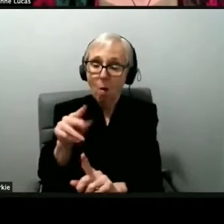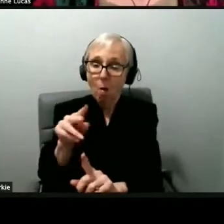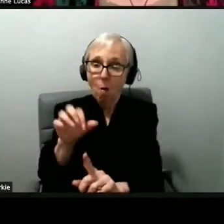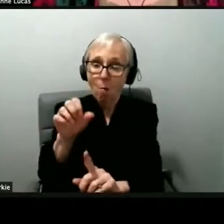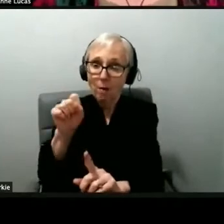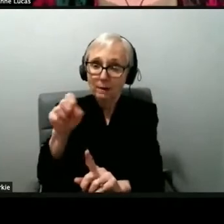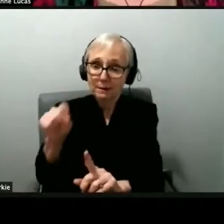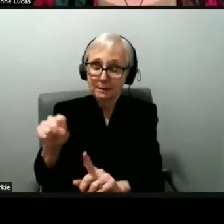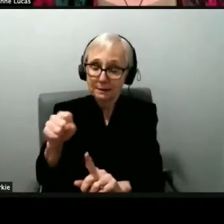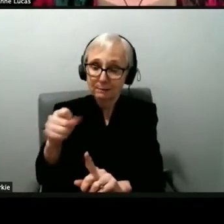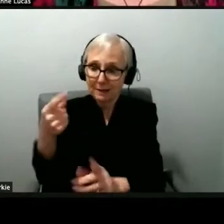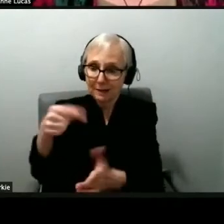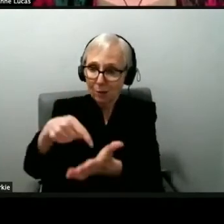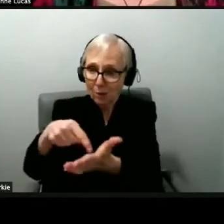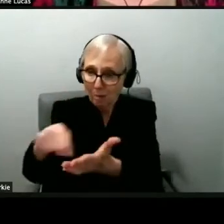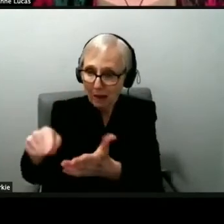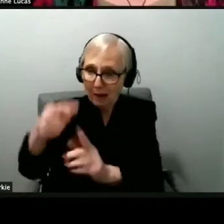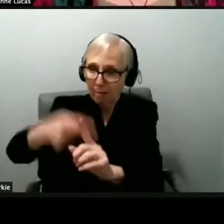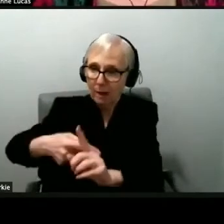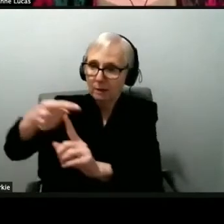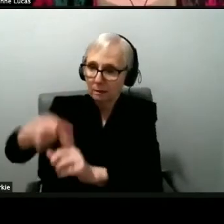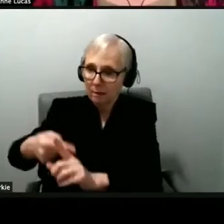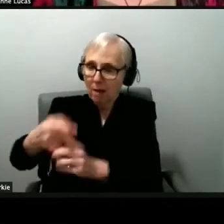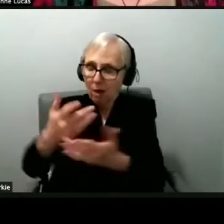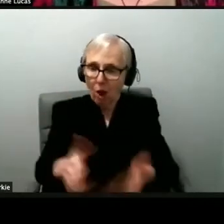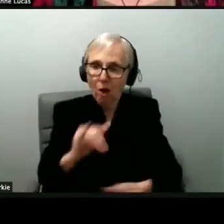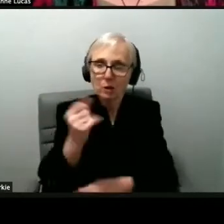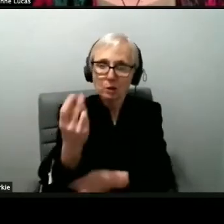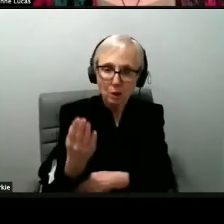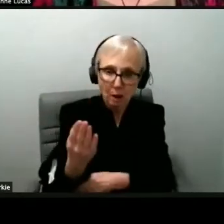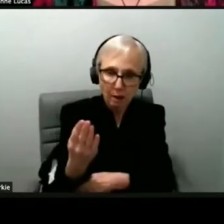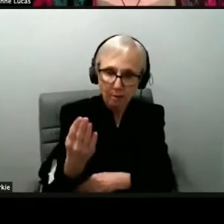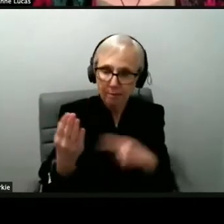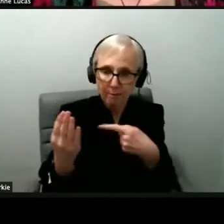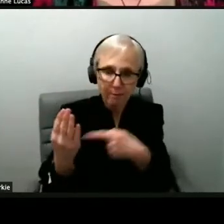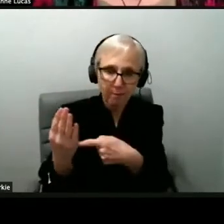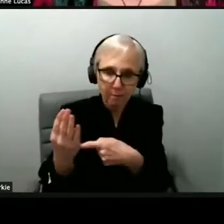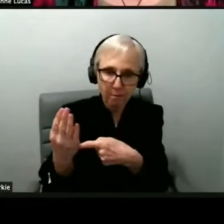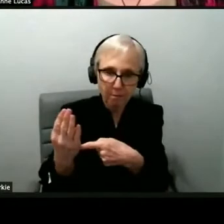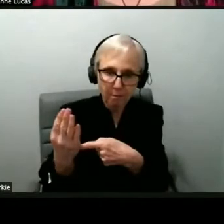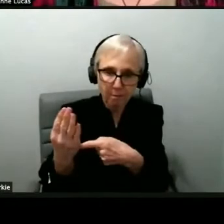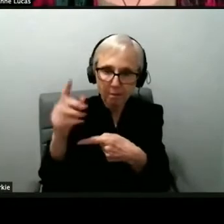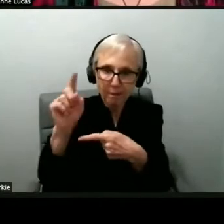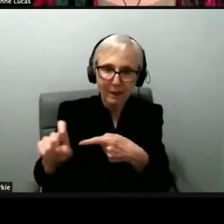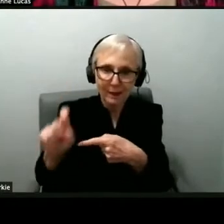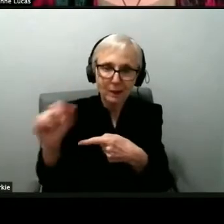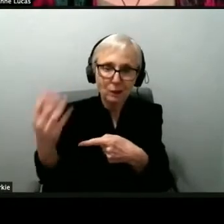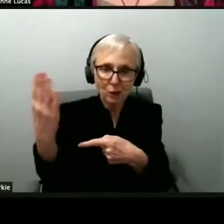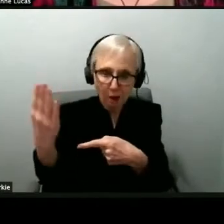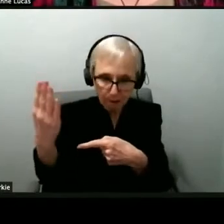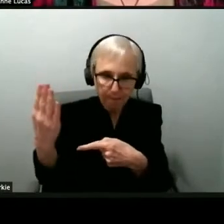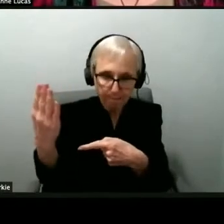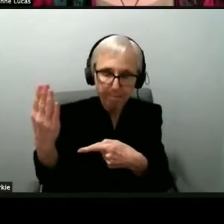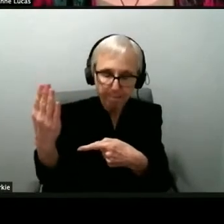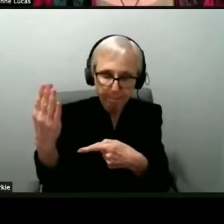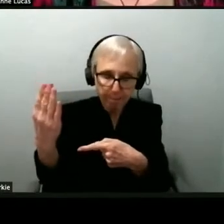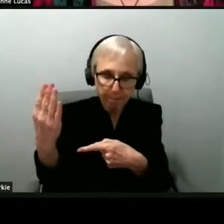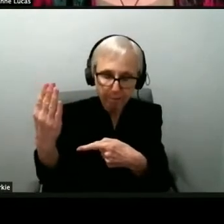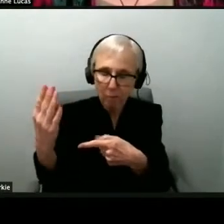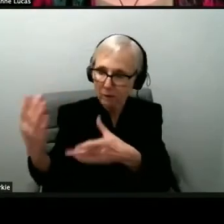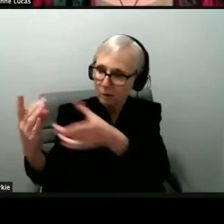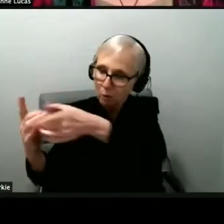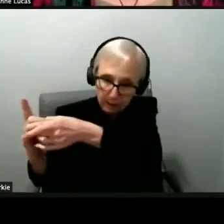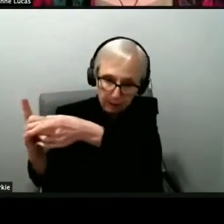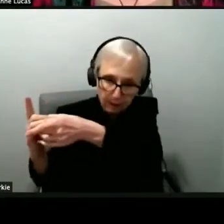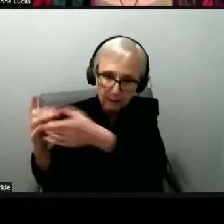they lost the job and now they're homeless. So now their root cause is they need a living wage job or a paying job. We connect them to